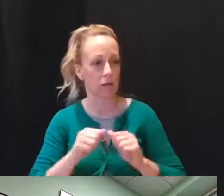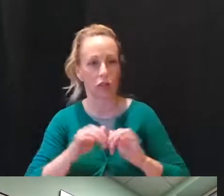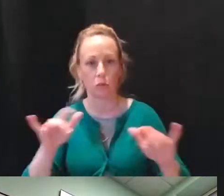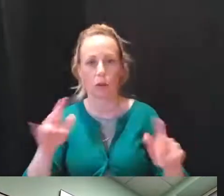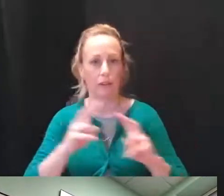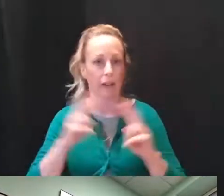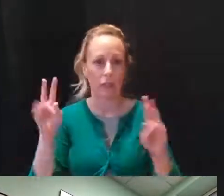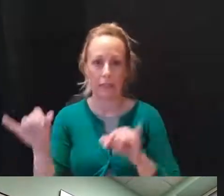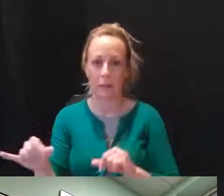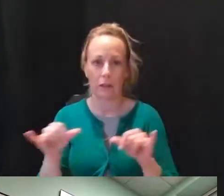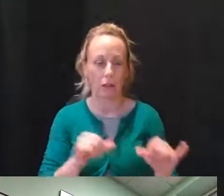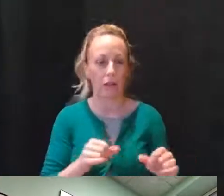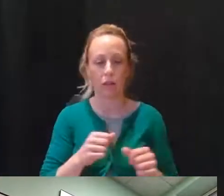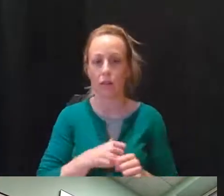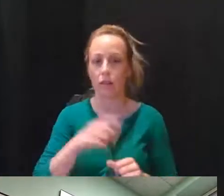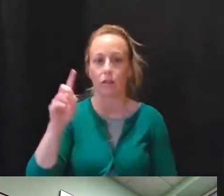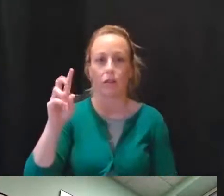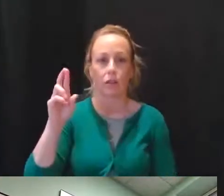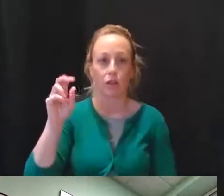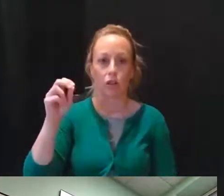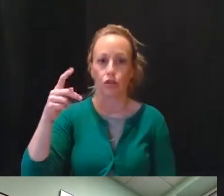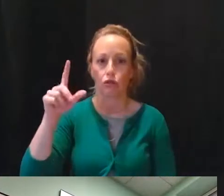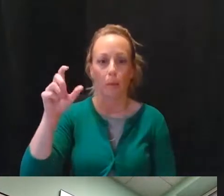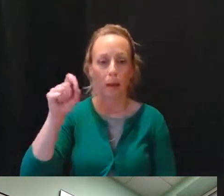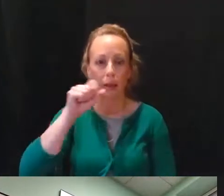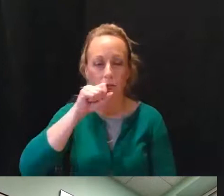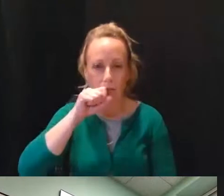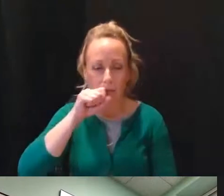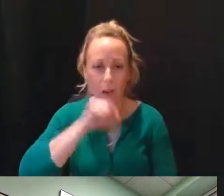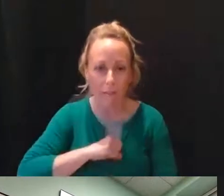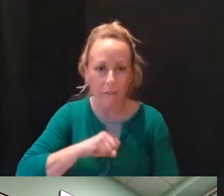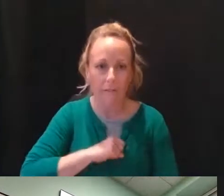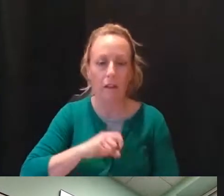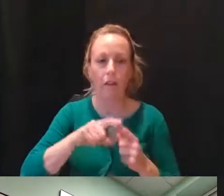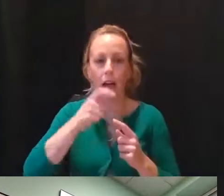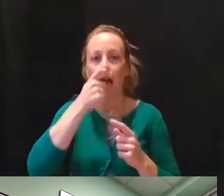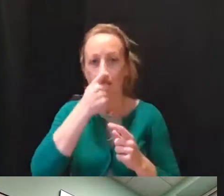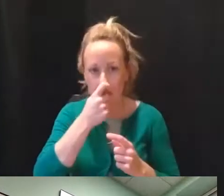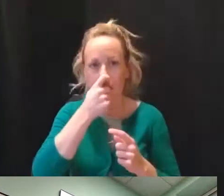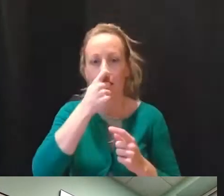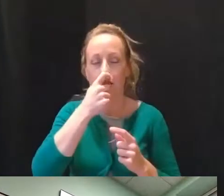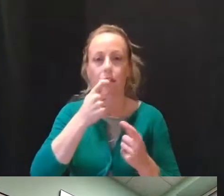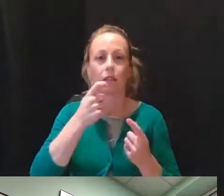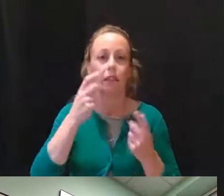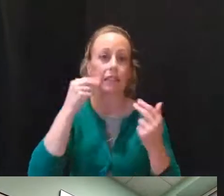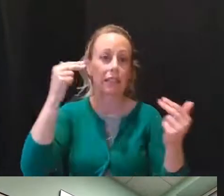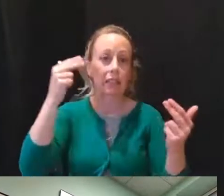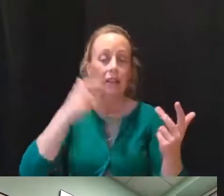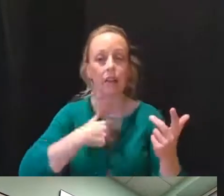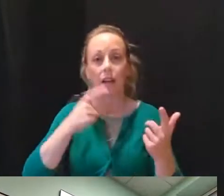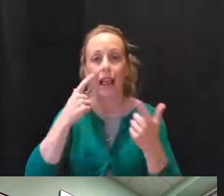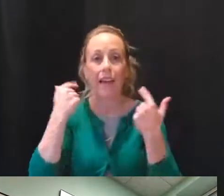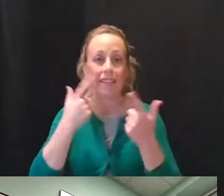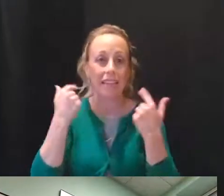similarly. It's by droplet transmission. So with cough, sneeze, talking, singing, laughing, anything where